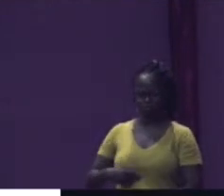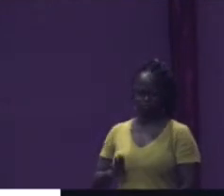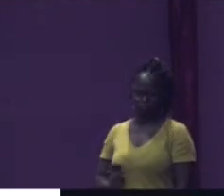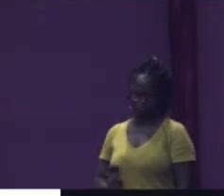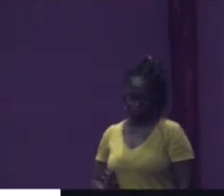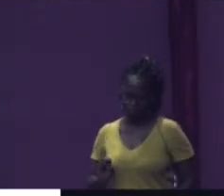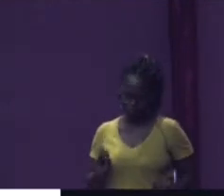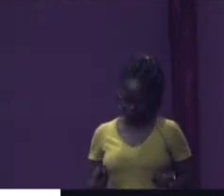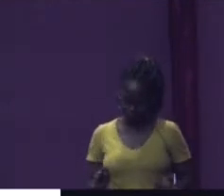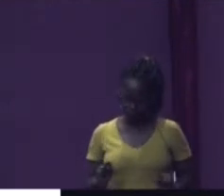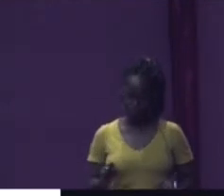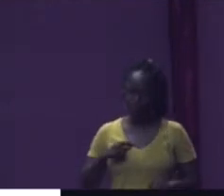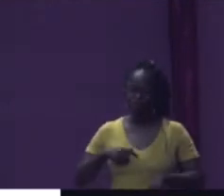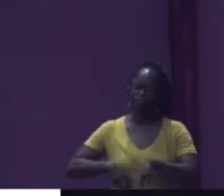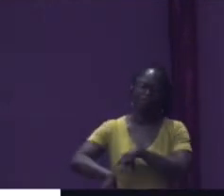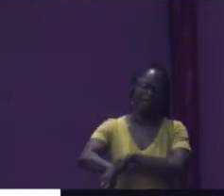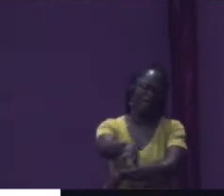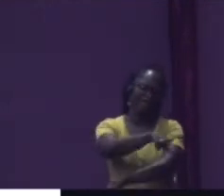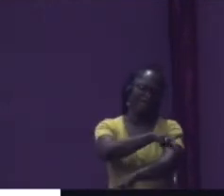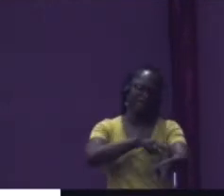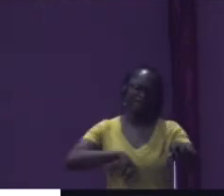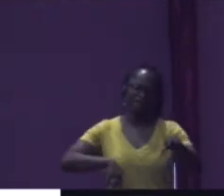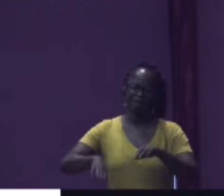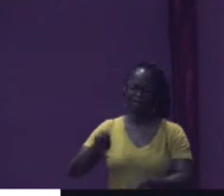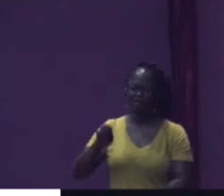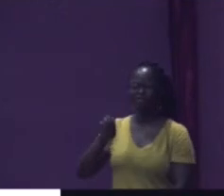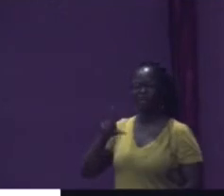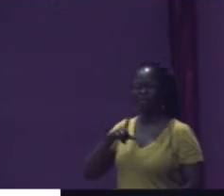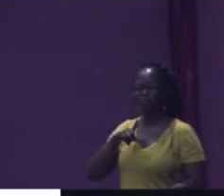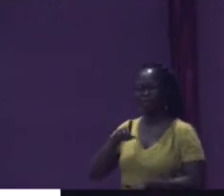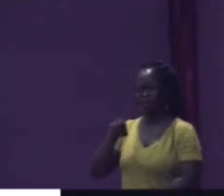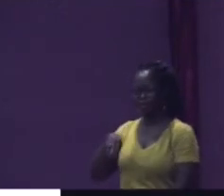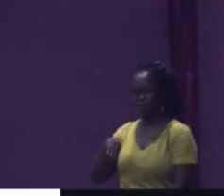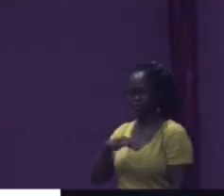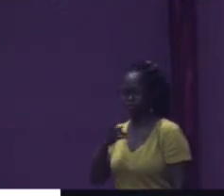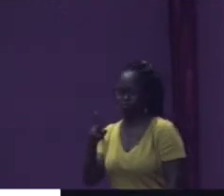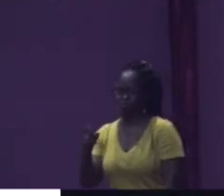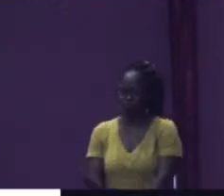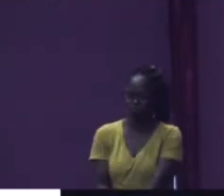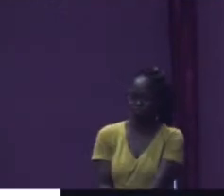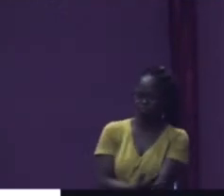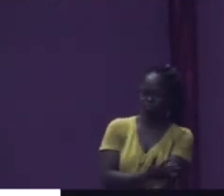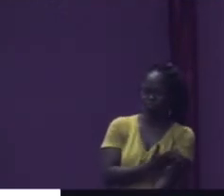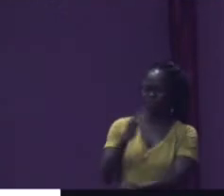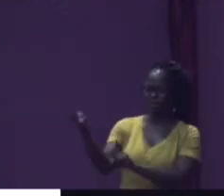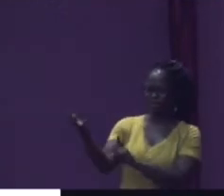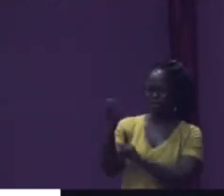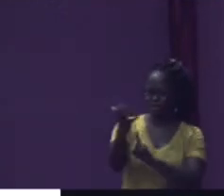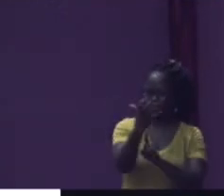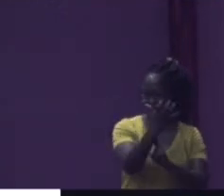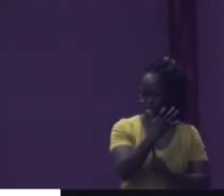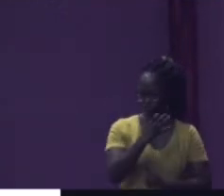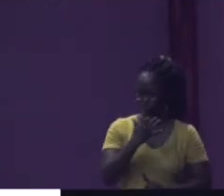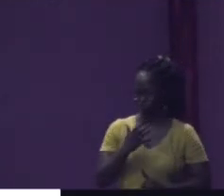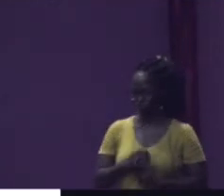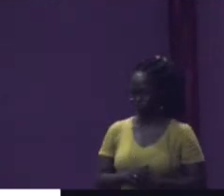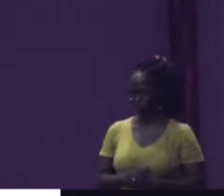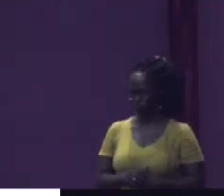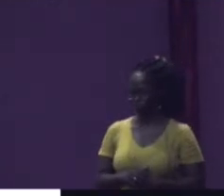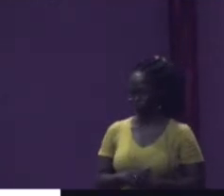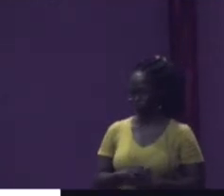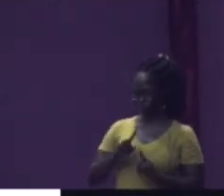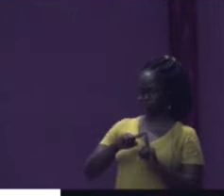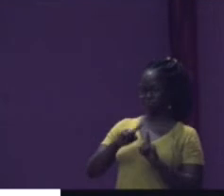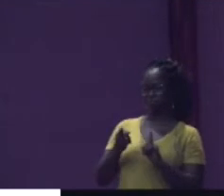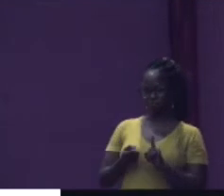range of emotions that affect the pregnancy that is part of their belief system.